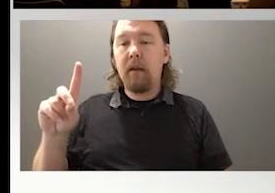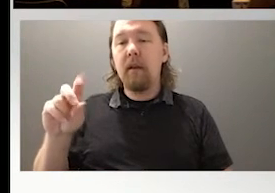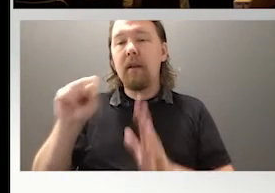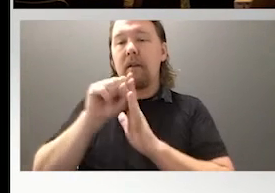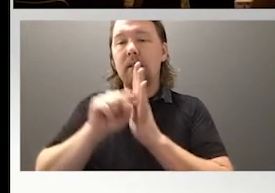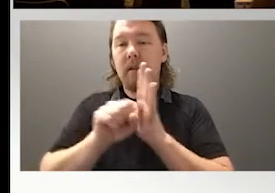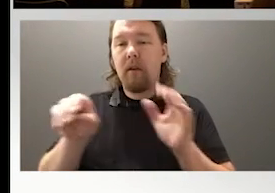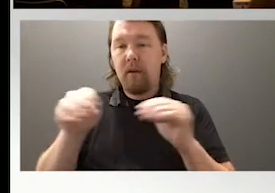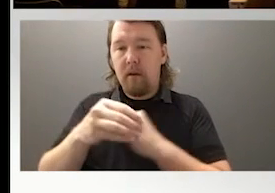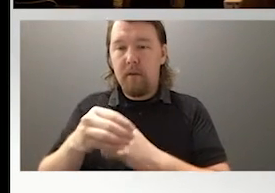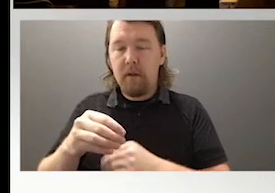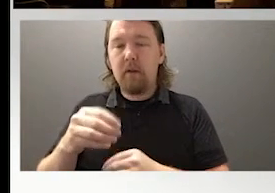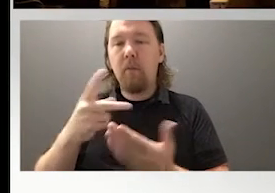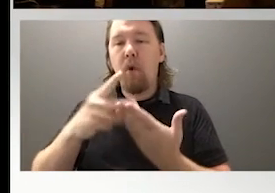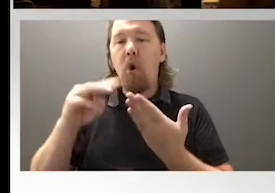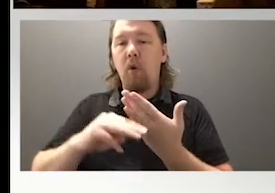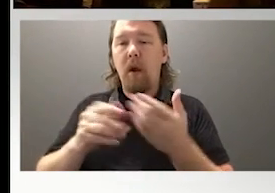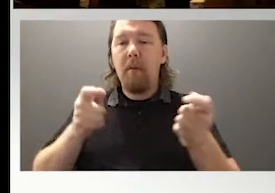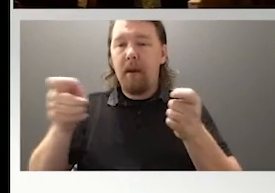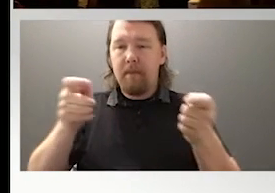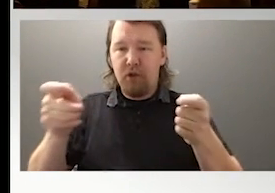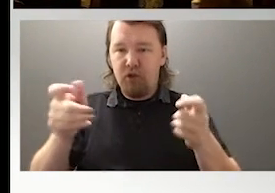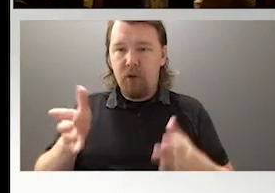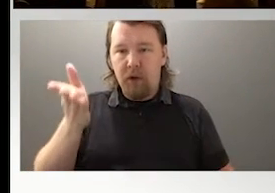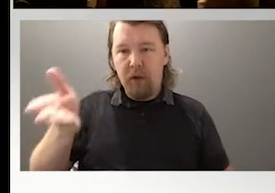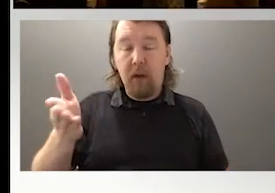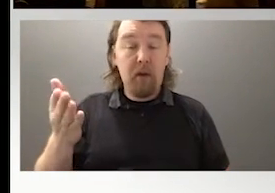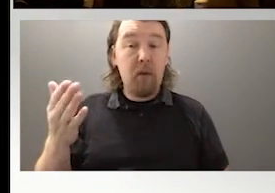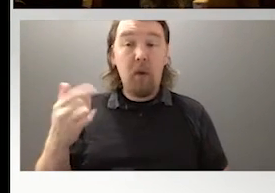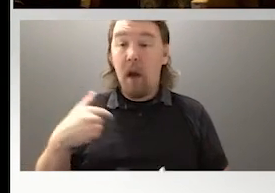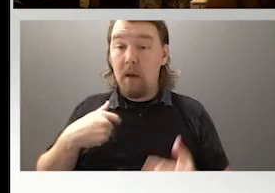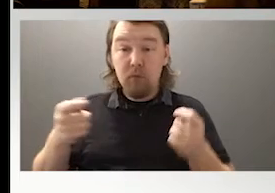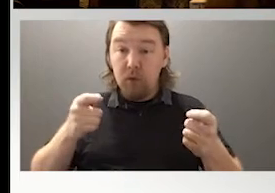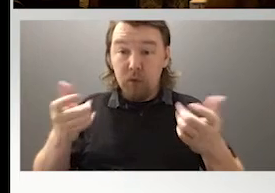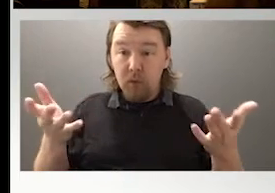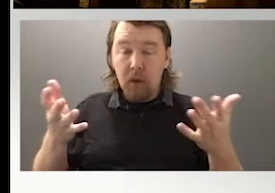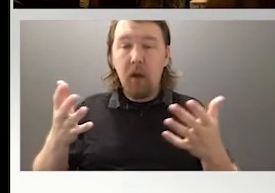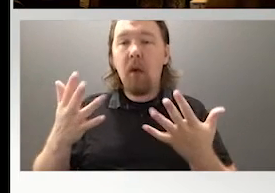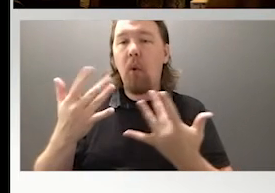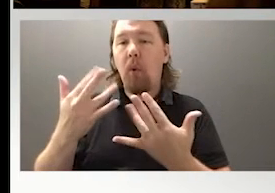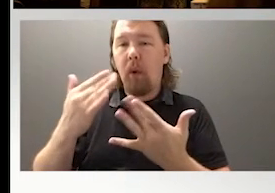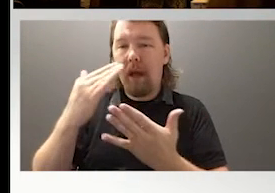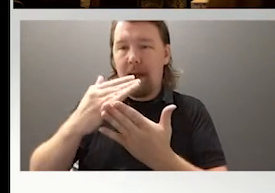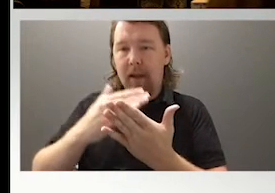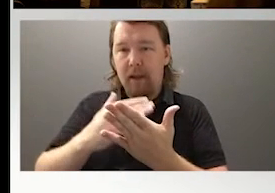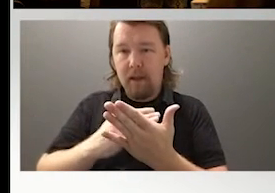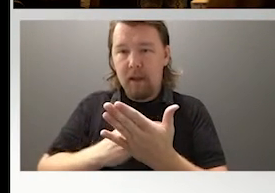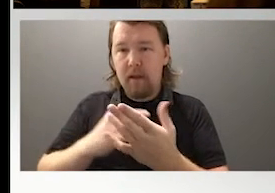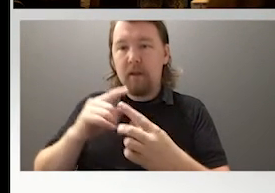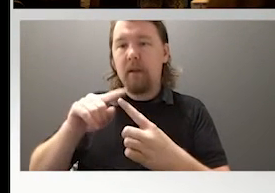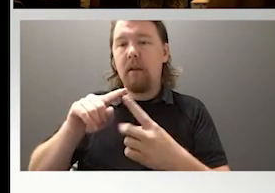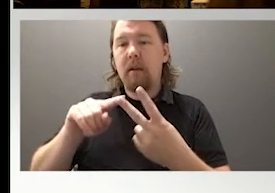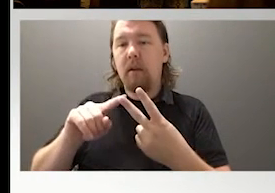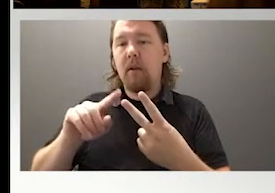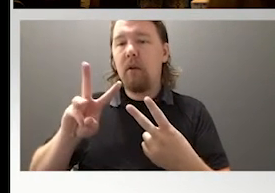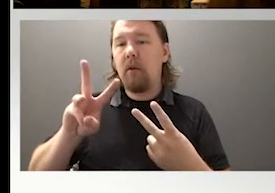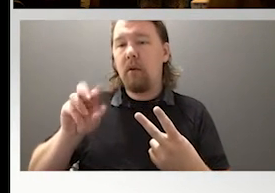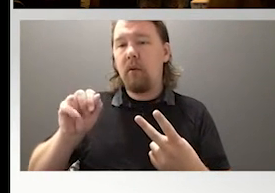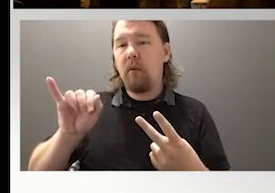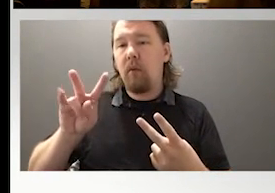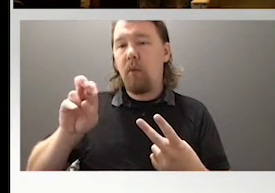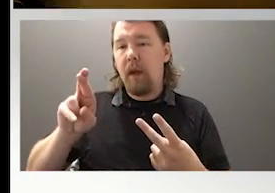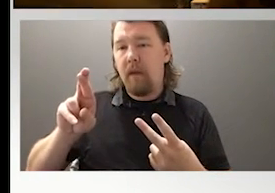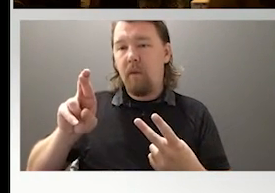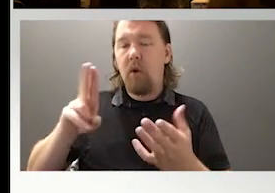State Office. I'm a program administrator there, in charge of managing the waiting list and waiver enrollment.